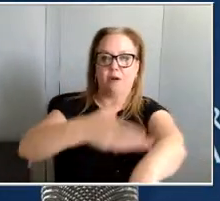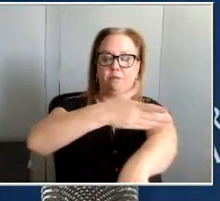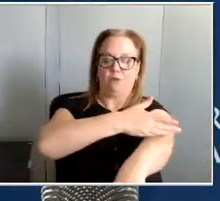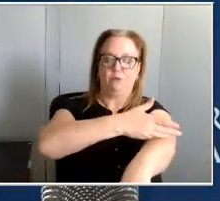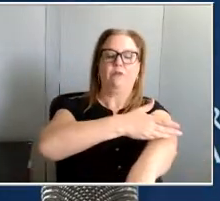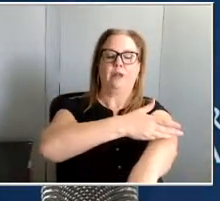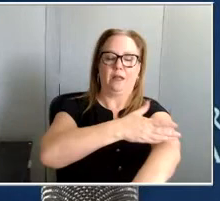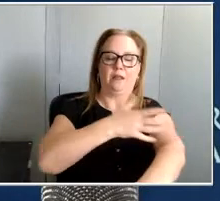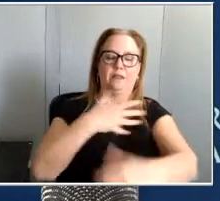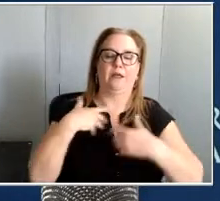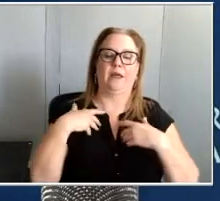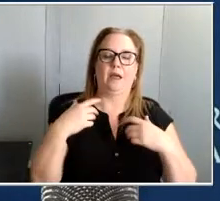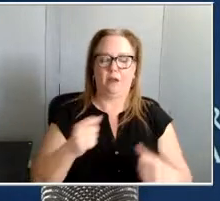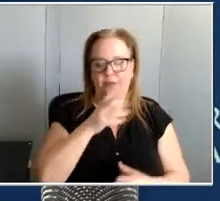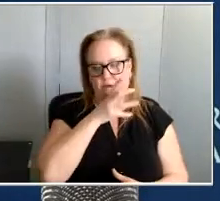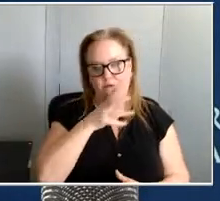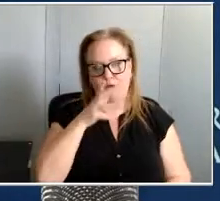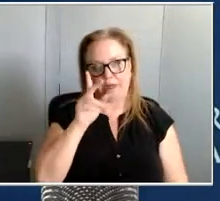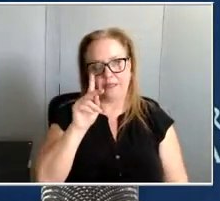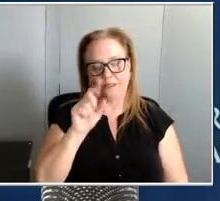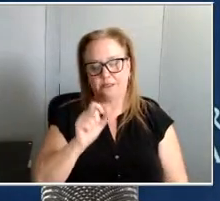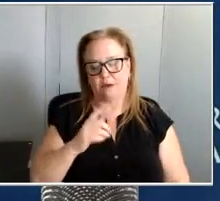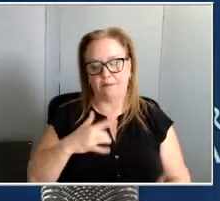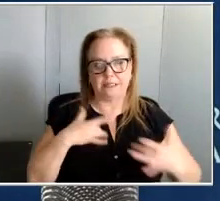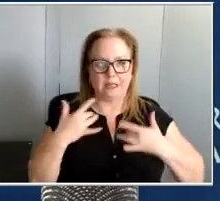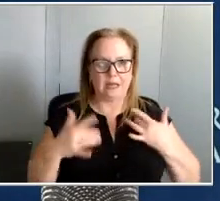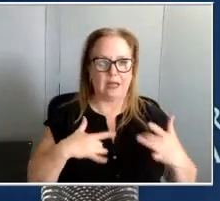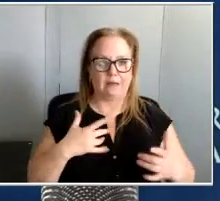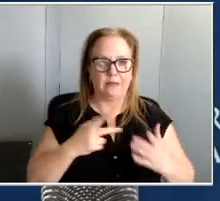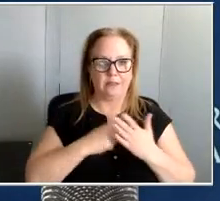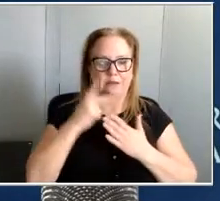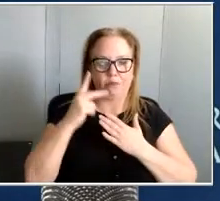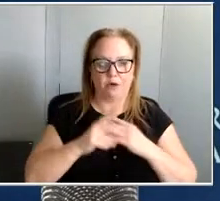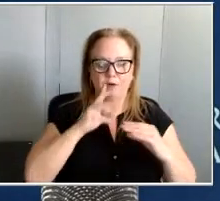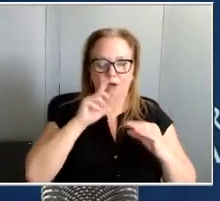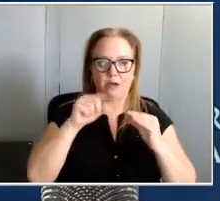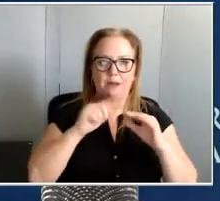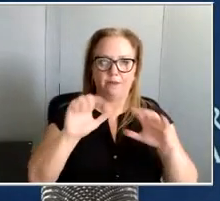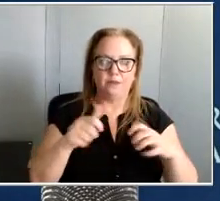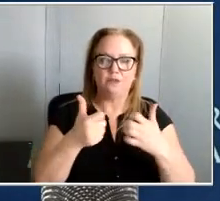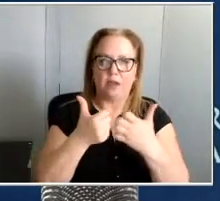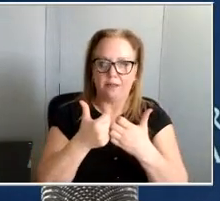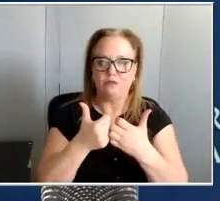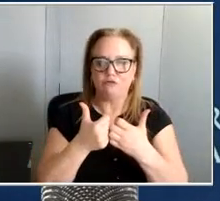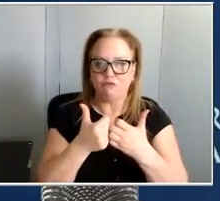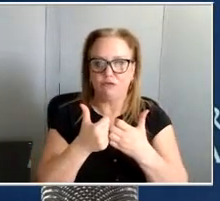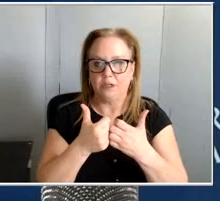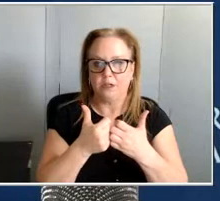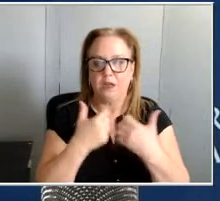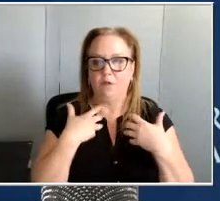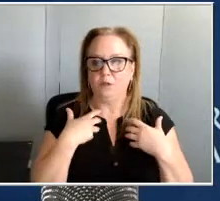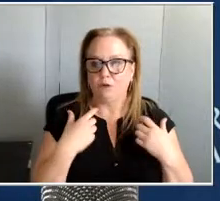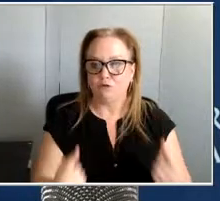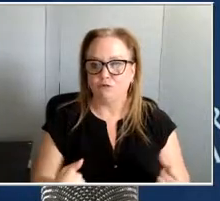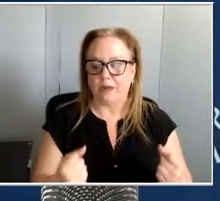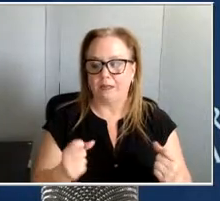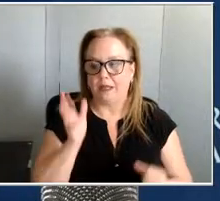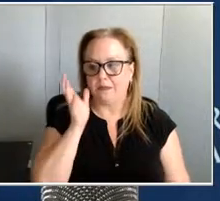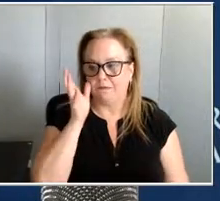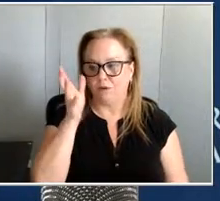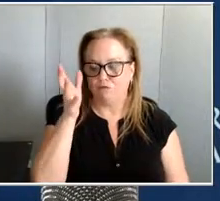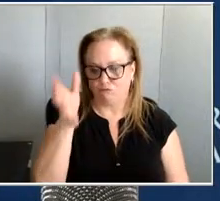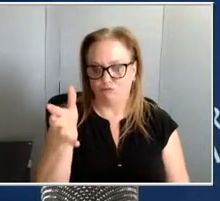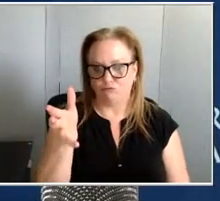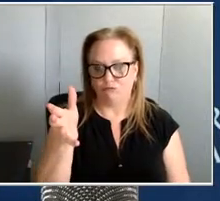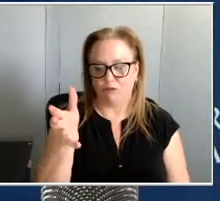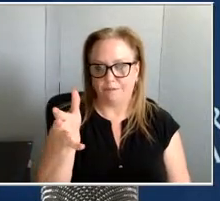Kansans, and I'm delighted to have had this program today to talk about what some of the challenges are, what some of our strengths are, and what some of the future is